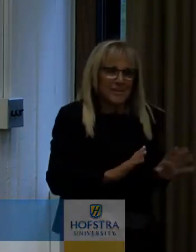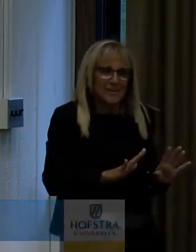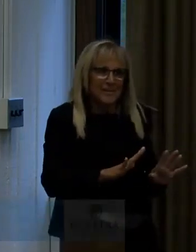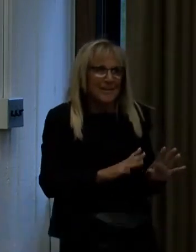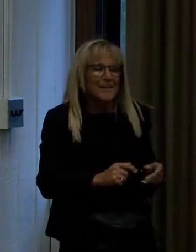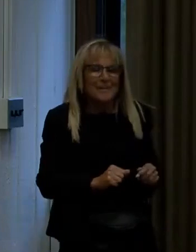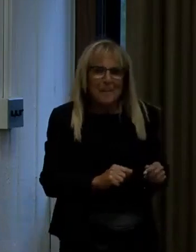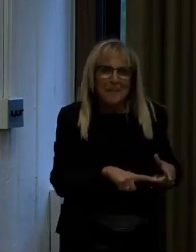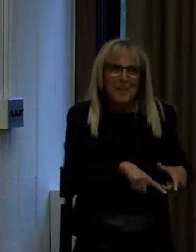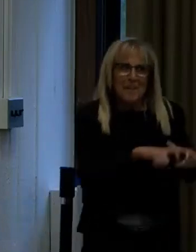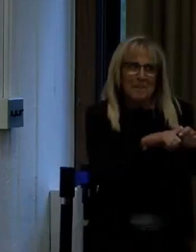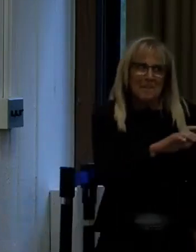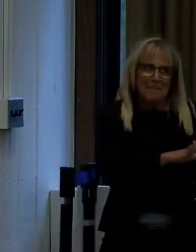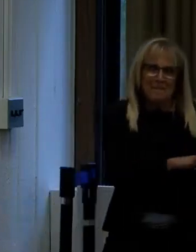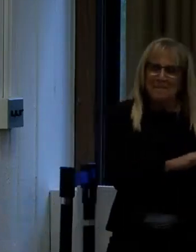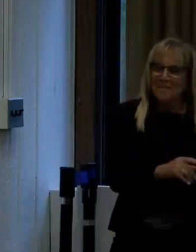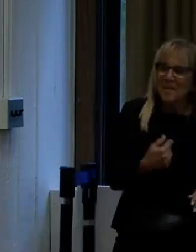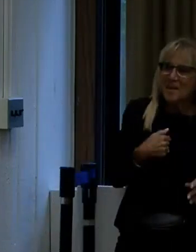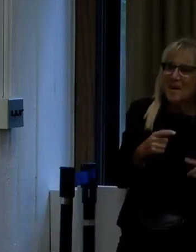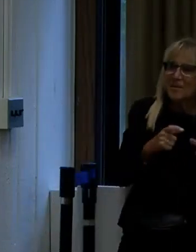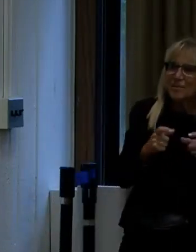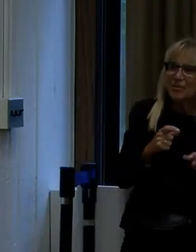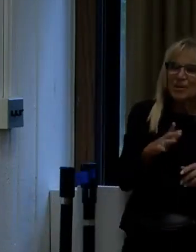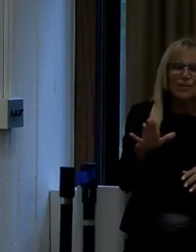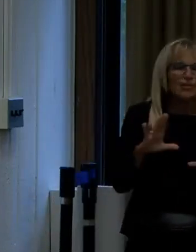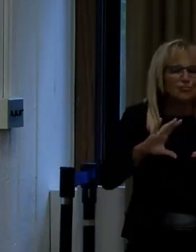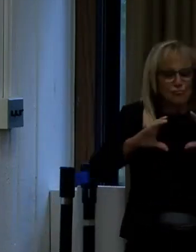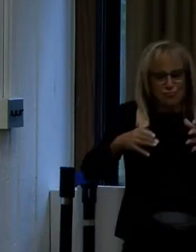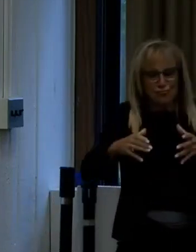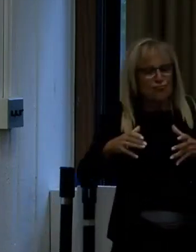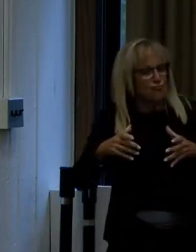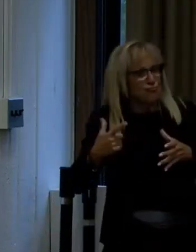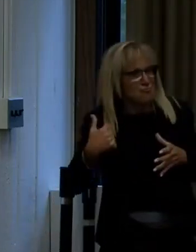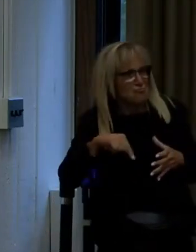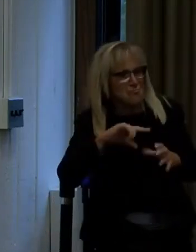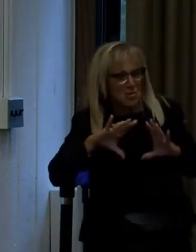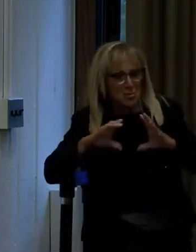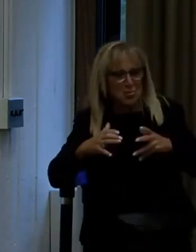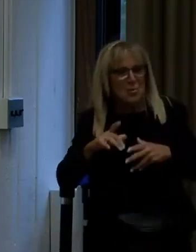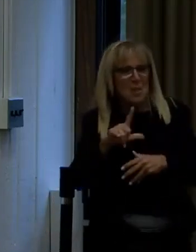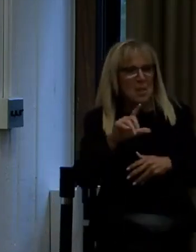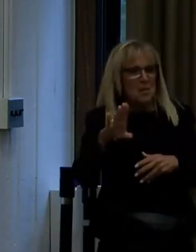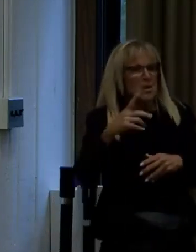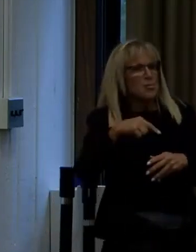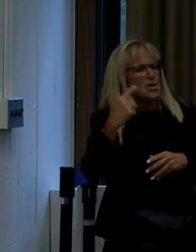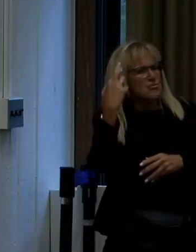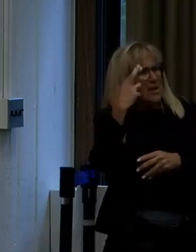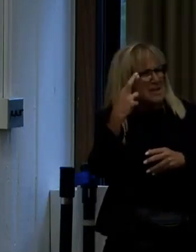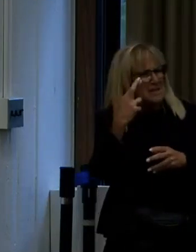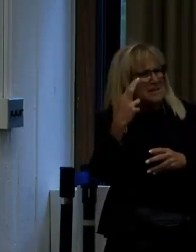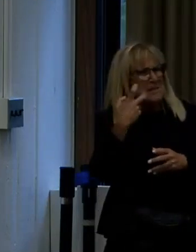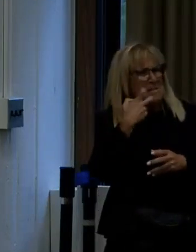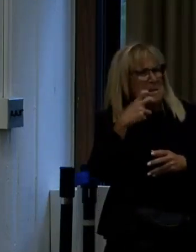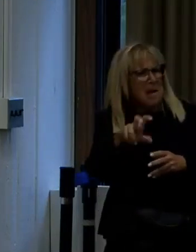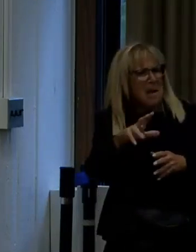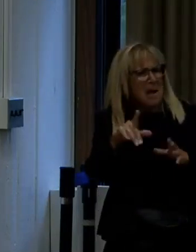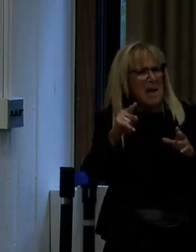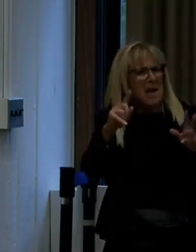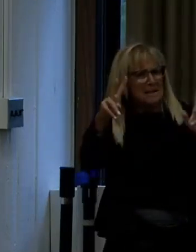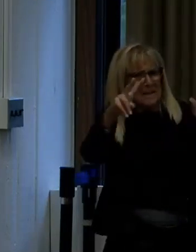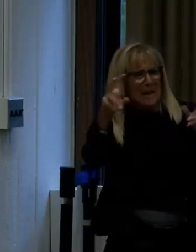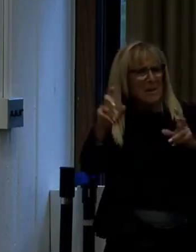me as a as a director crew in Long Beach, we really were we realized it was a hot topic. Teachers were coming to